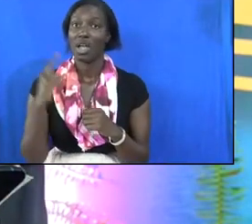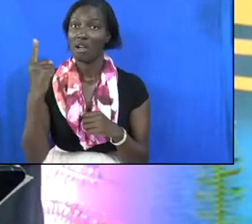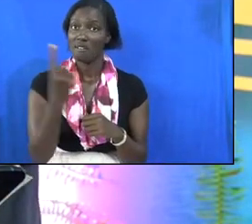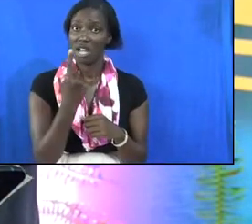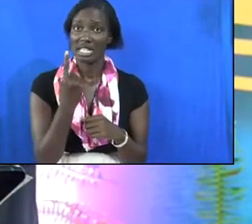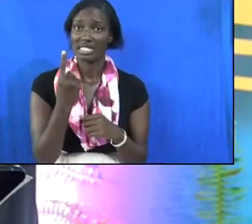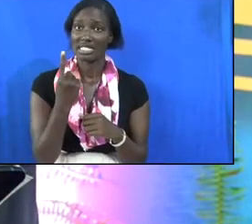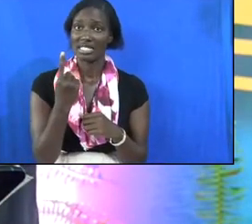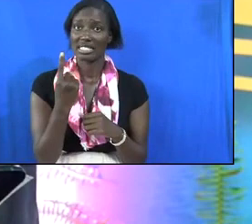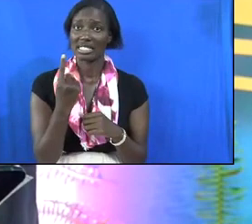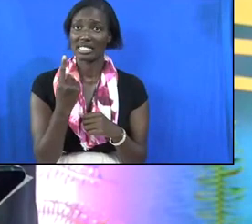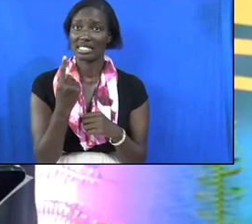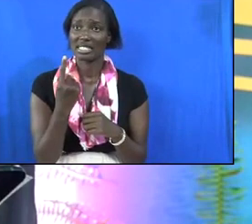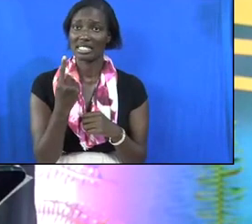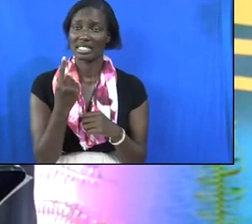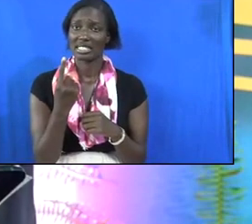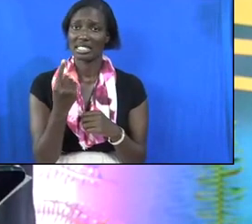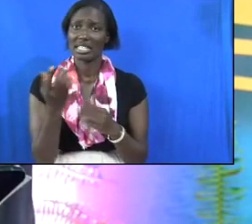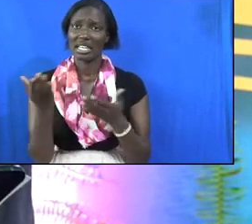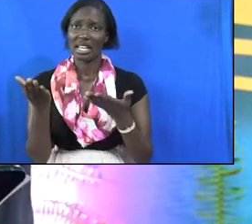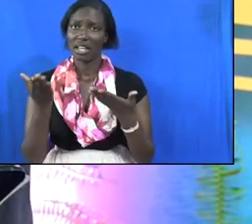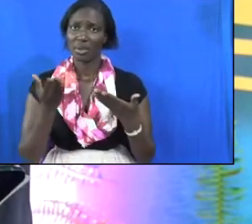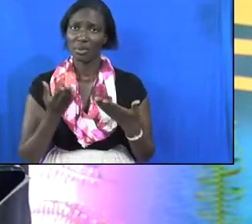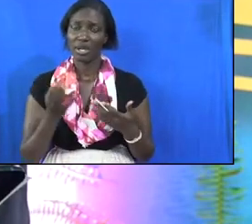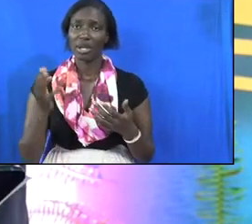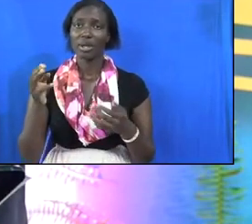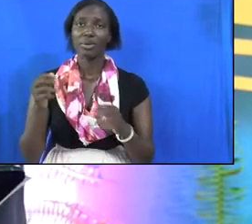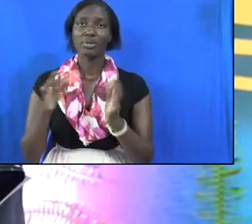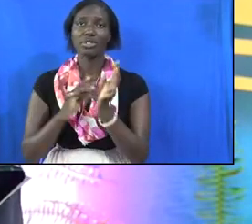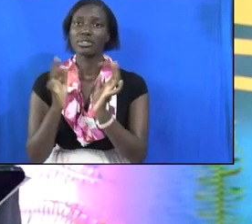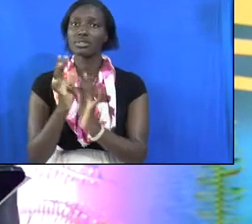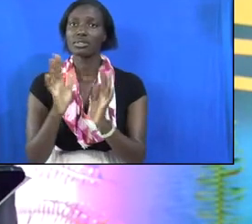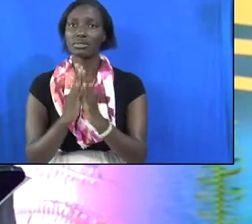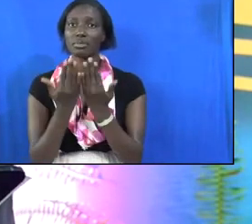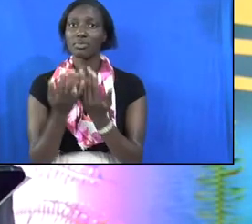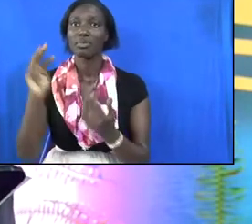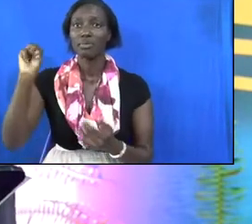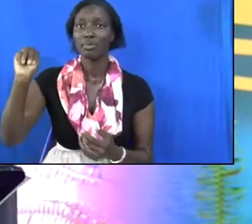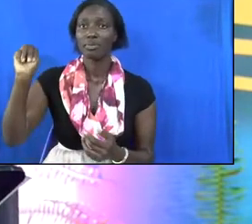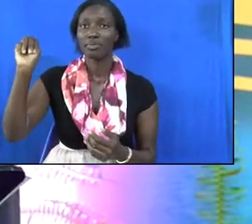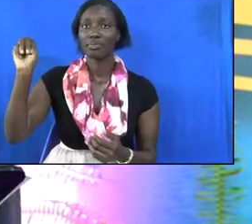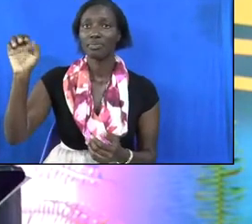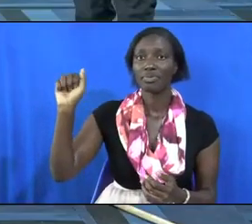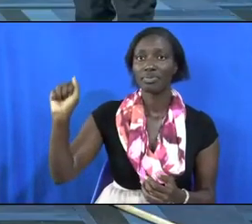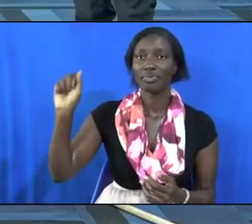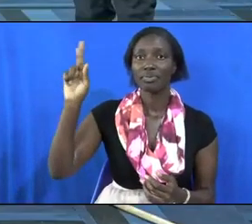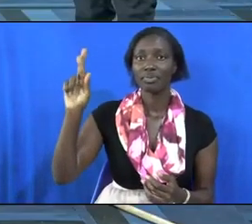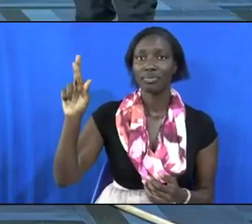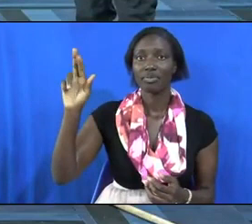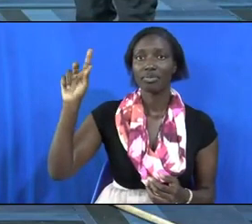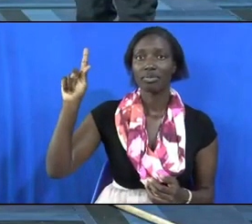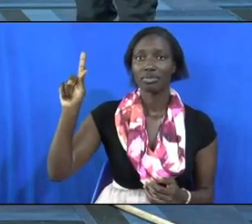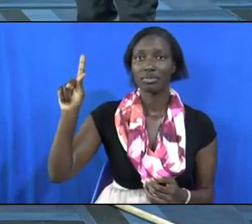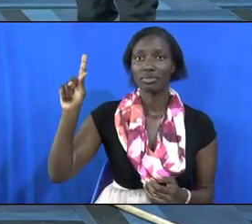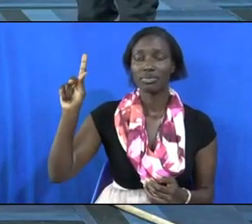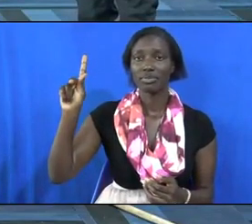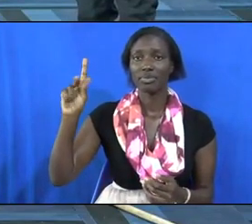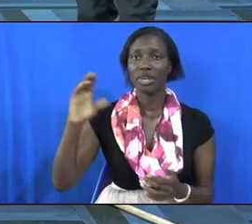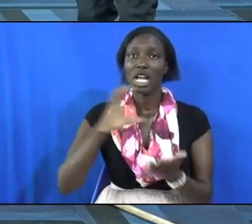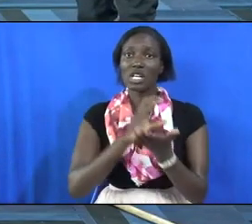First of all, allow me to go back to Mark chapter 16. Just a moment.